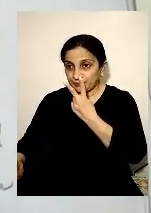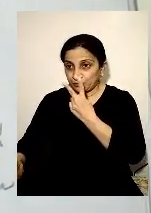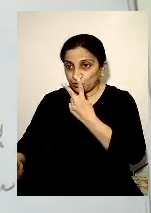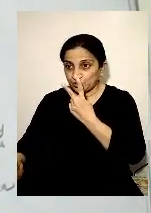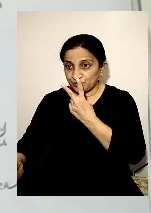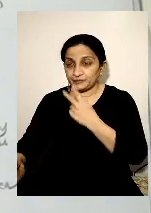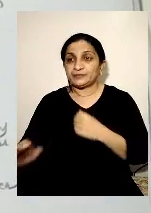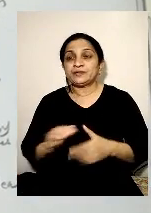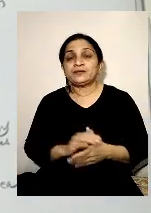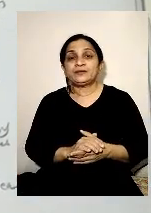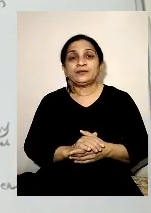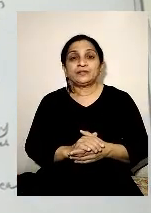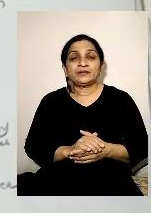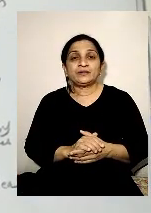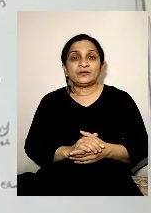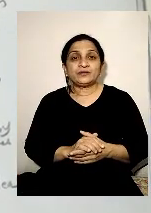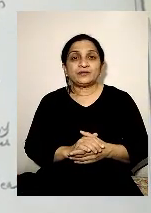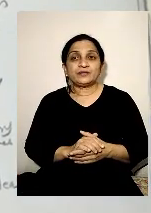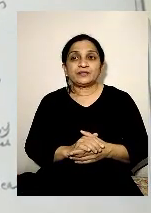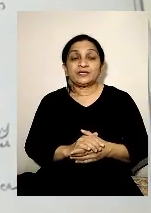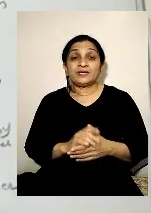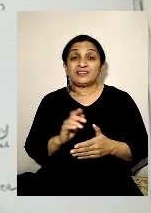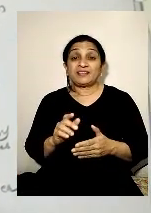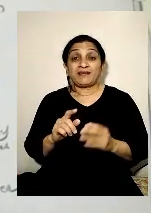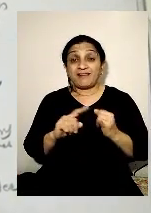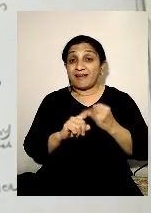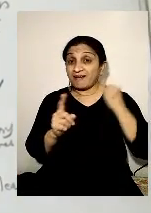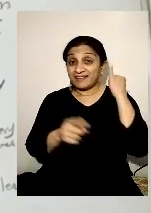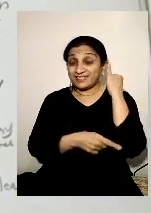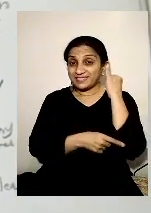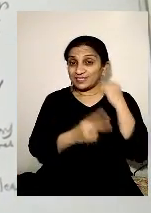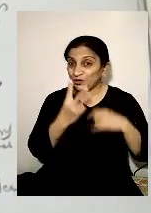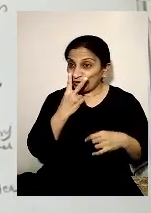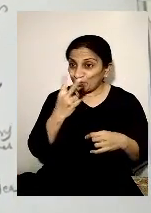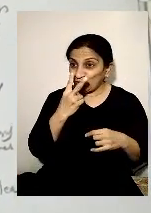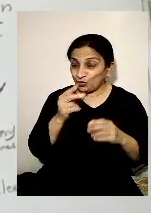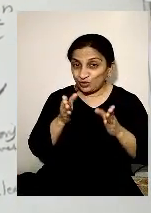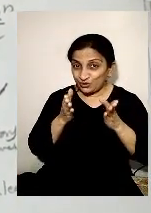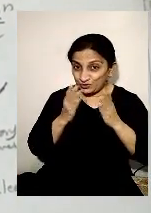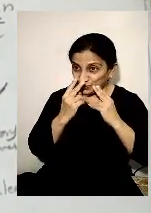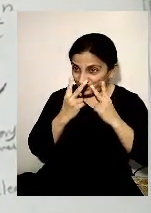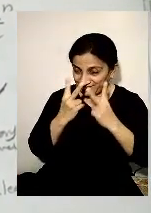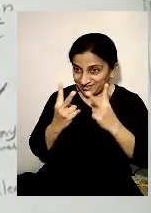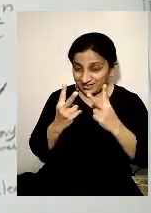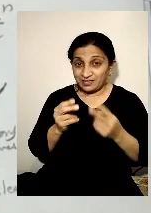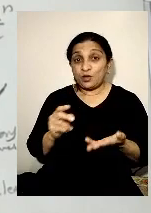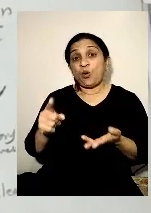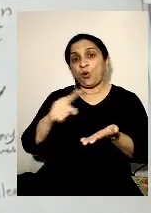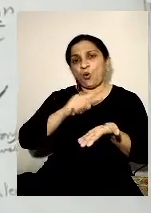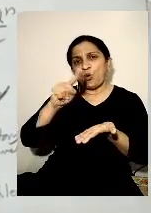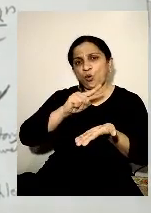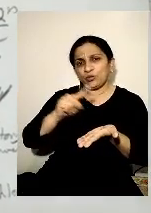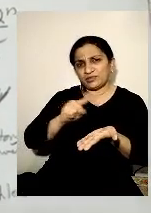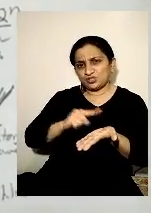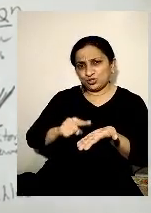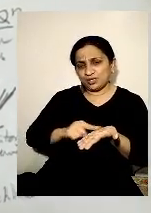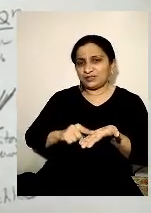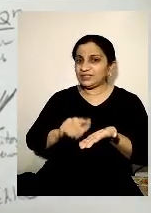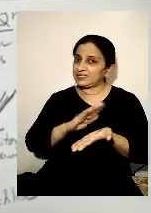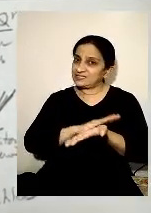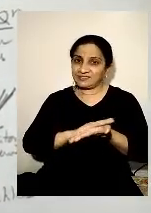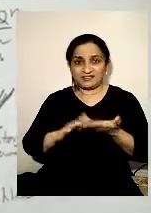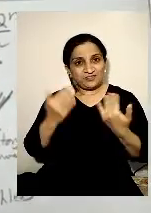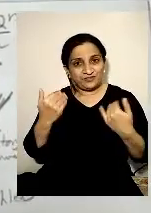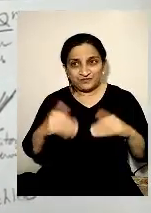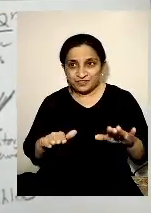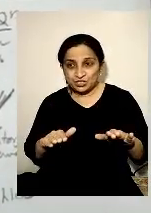and the eustachian tube if you have the time in the end you can do it otherwise just draw the